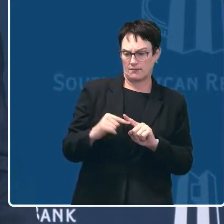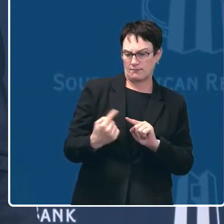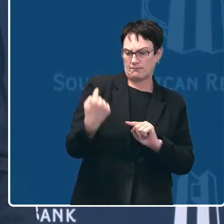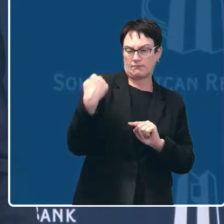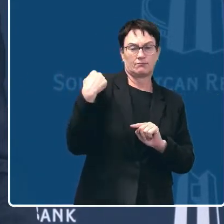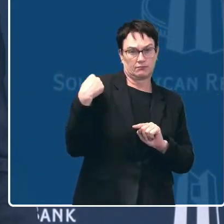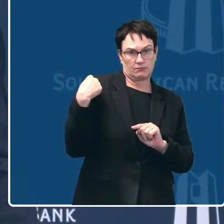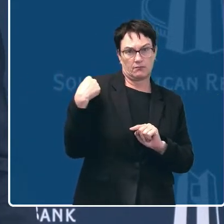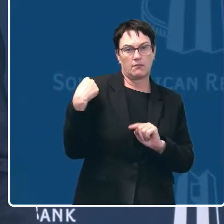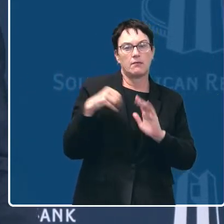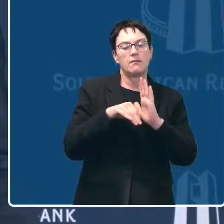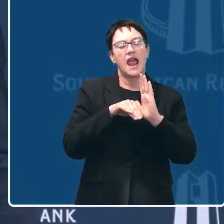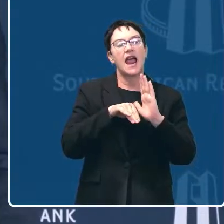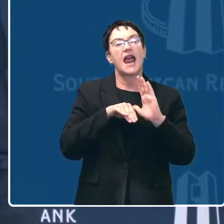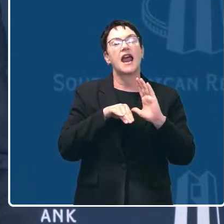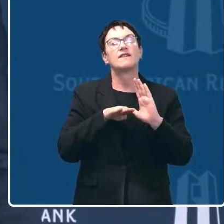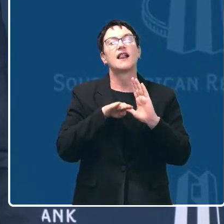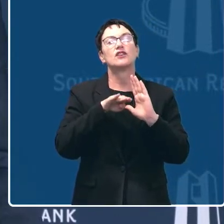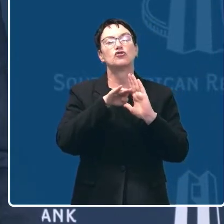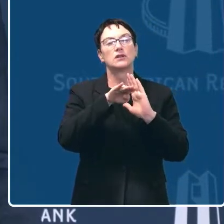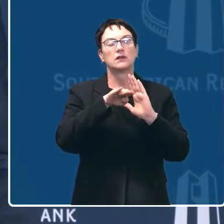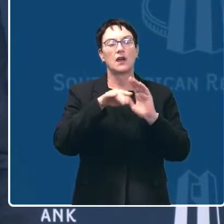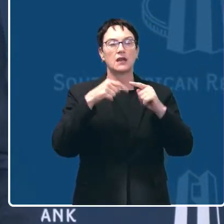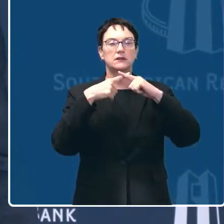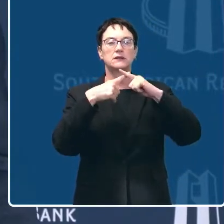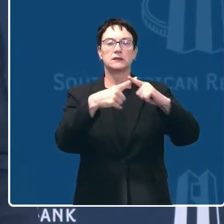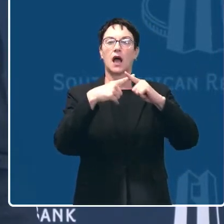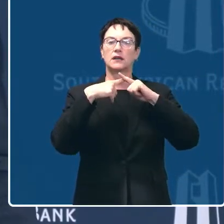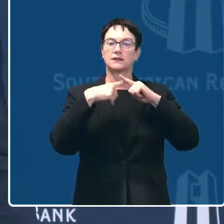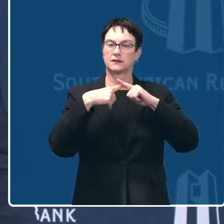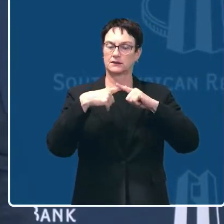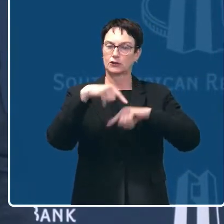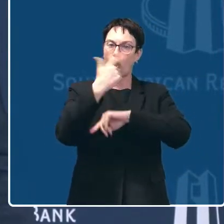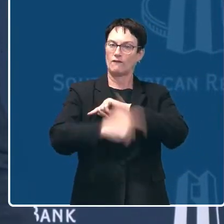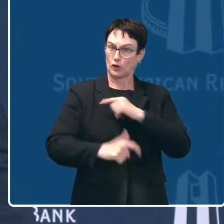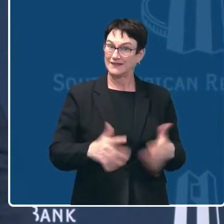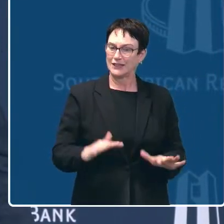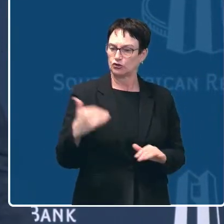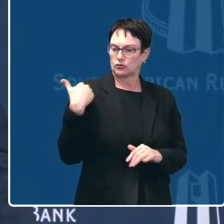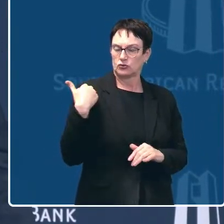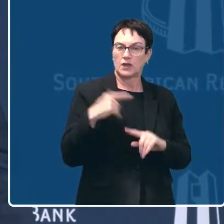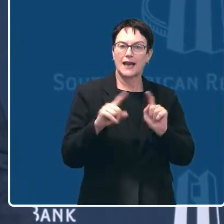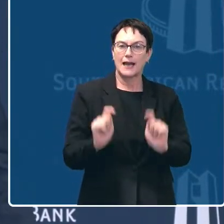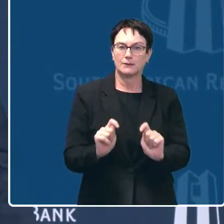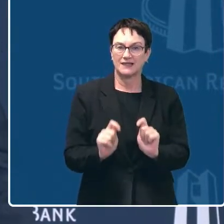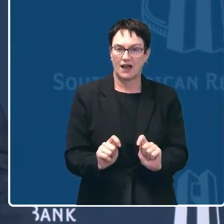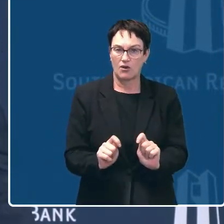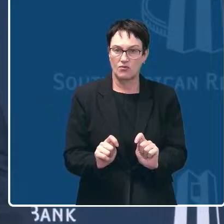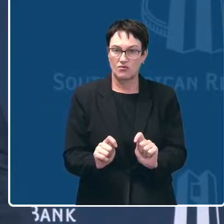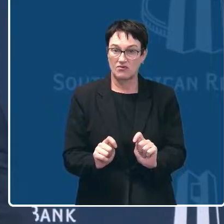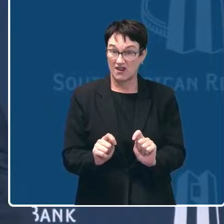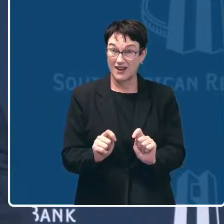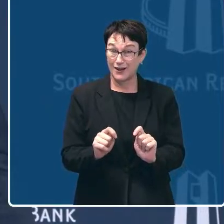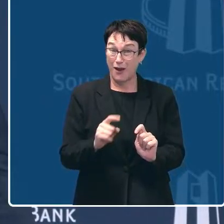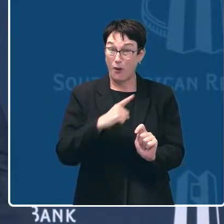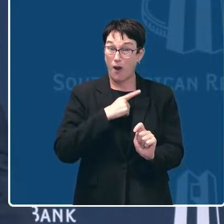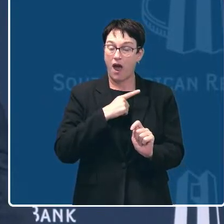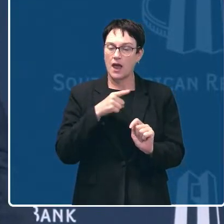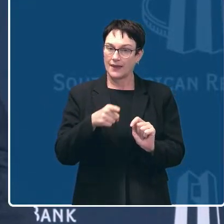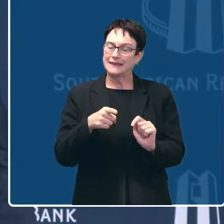had in Cape Town that marked 25 years of inflation targeting in South Africa.